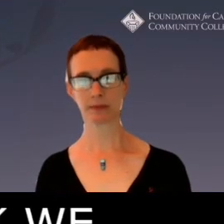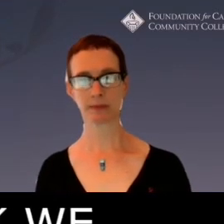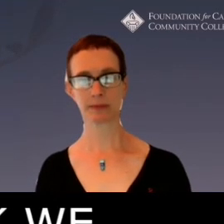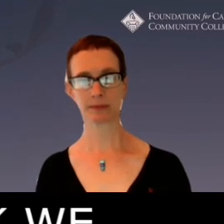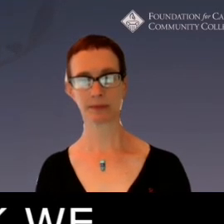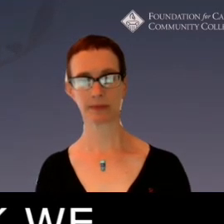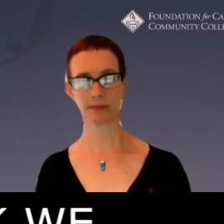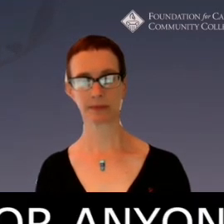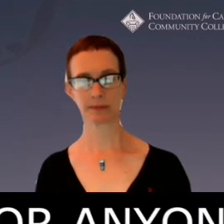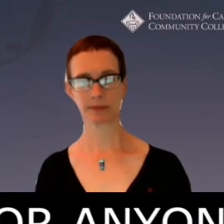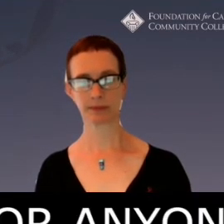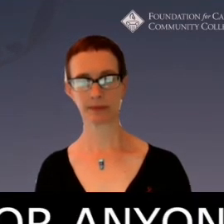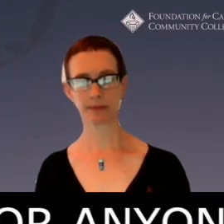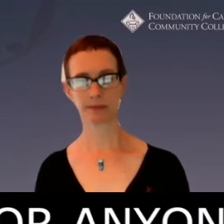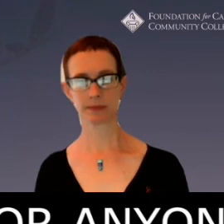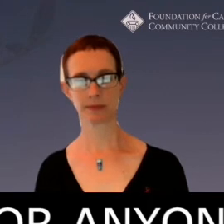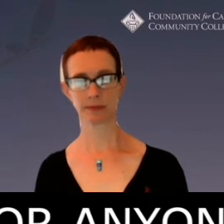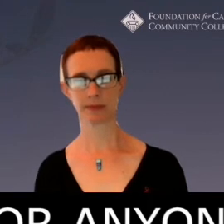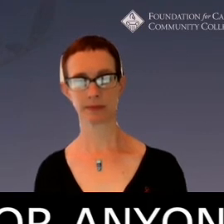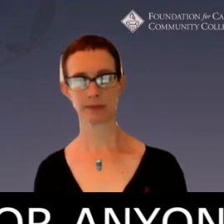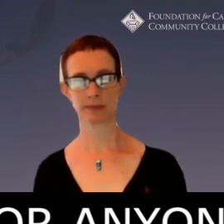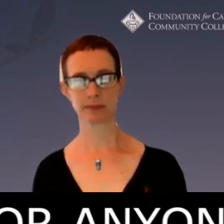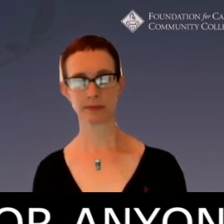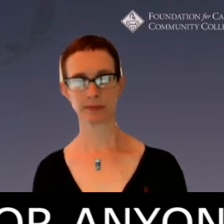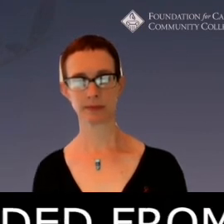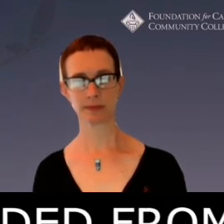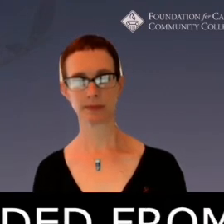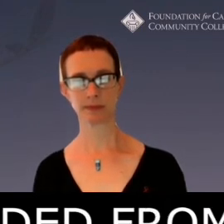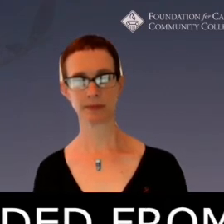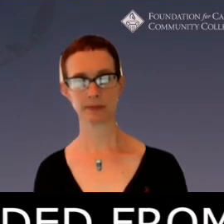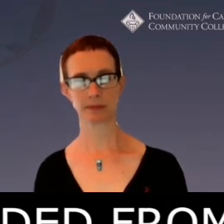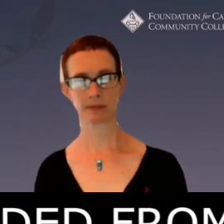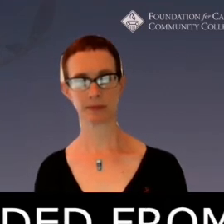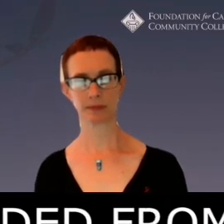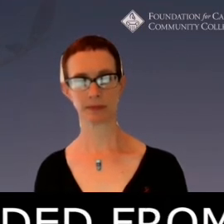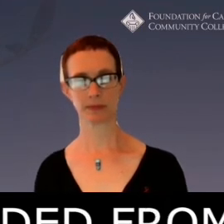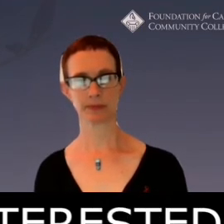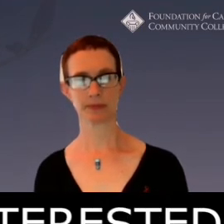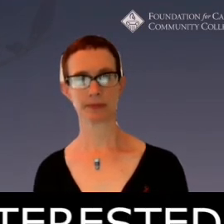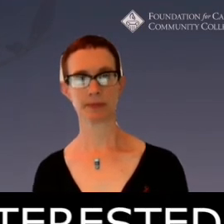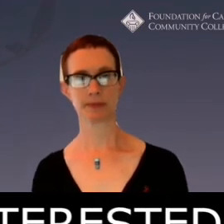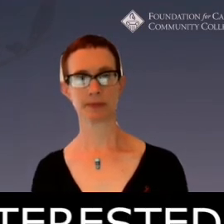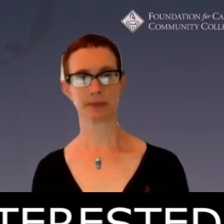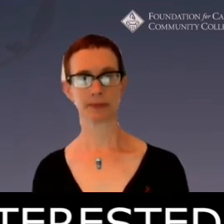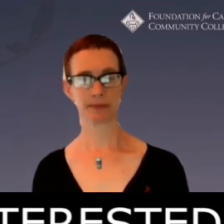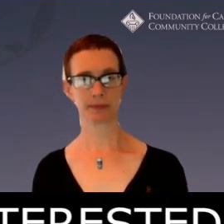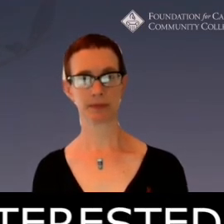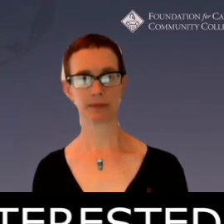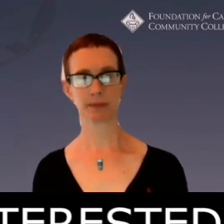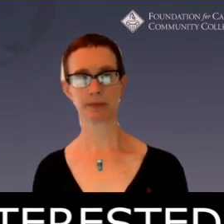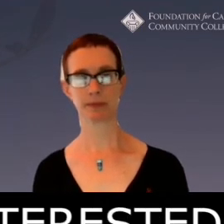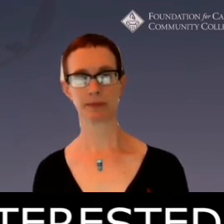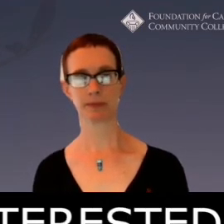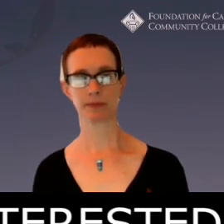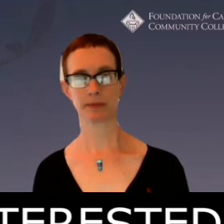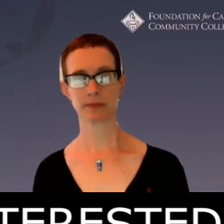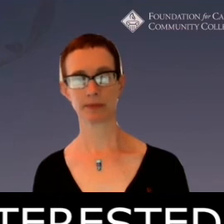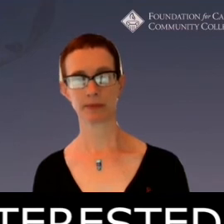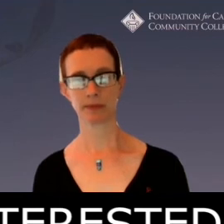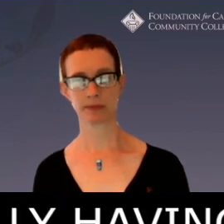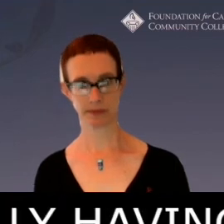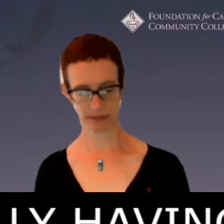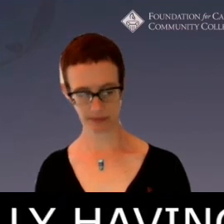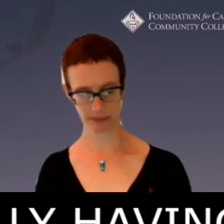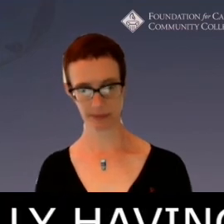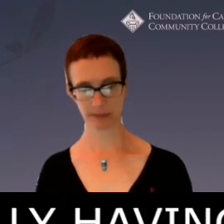that did want to be excluded from that maybe wasn't interested in sharing that, or potentially having folks opt in to a